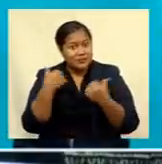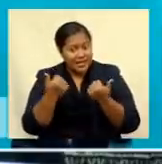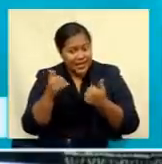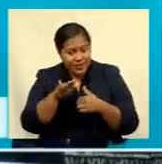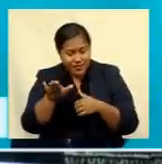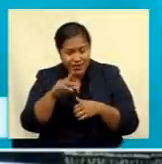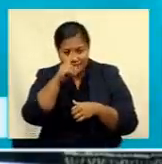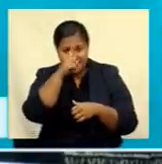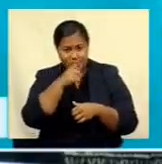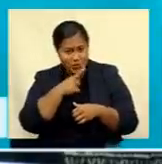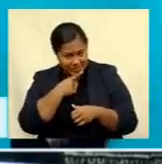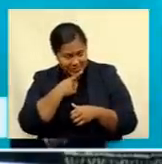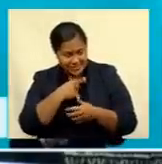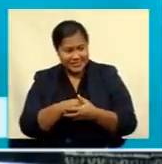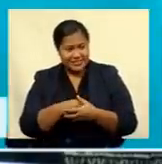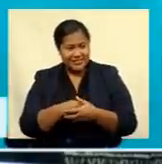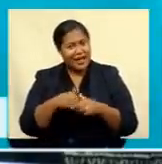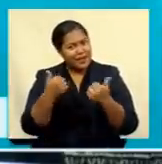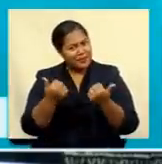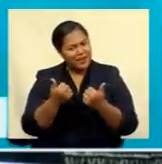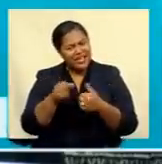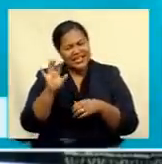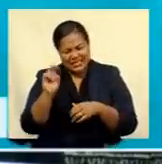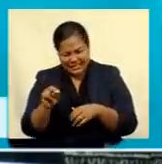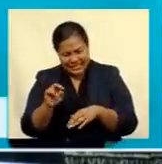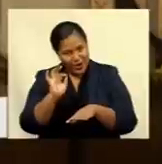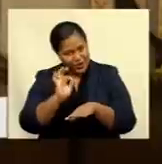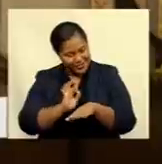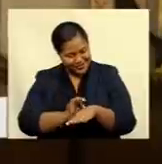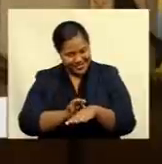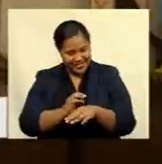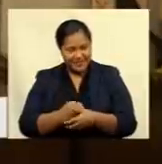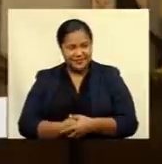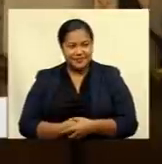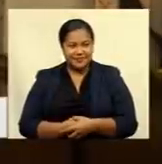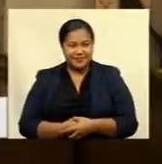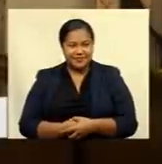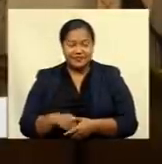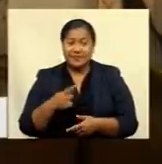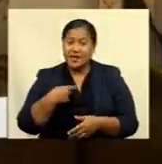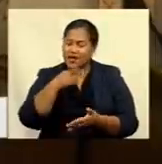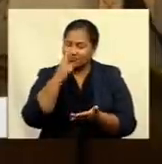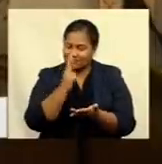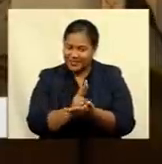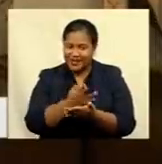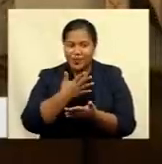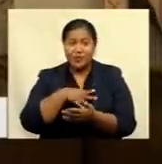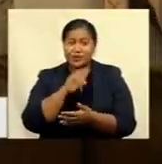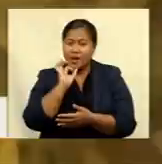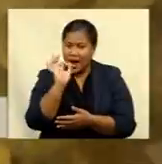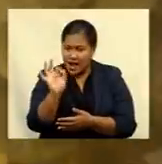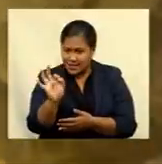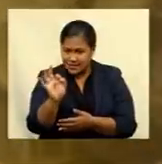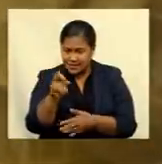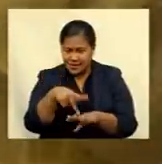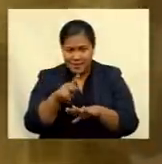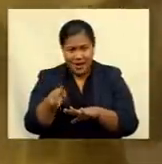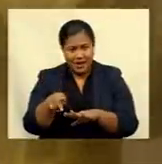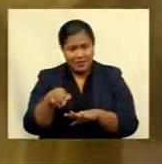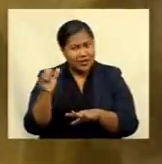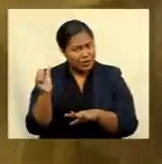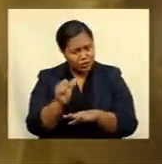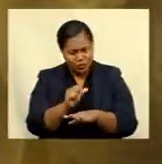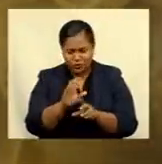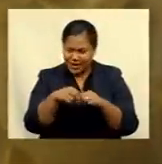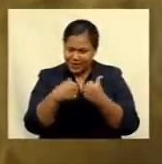sick, so many of them needing hospitalization, I really would like to ask this House to vote in favor of